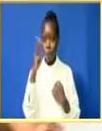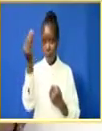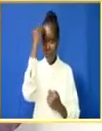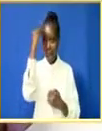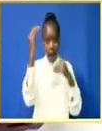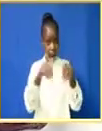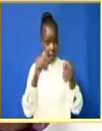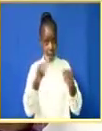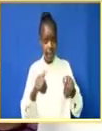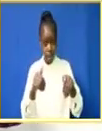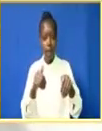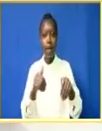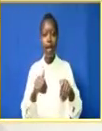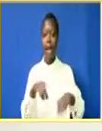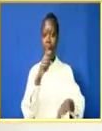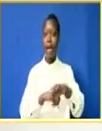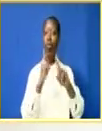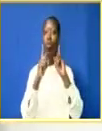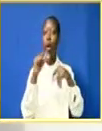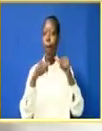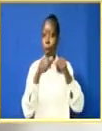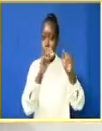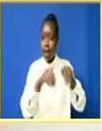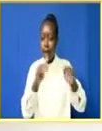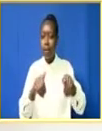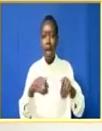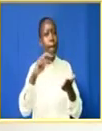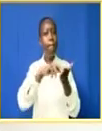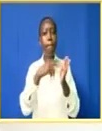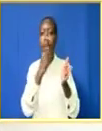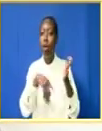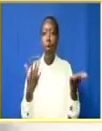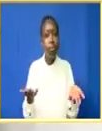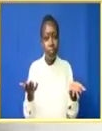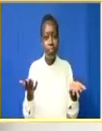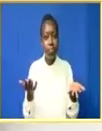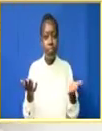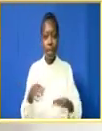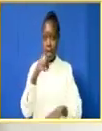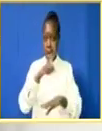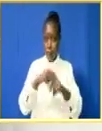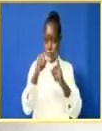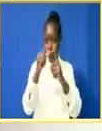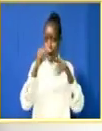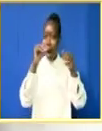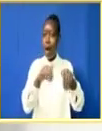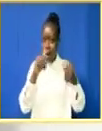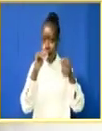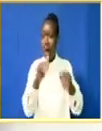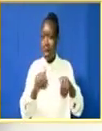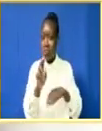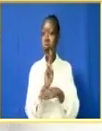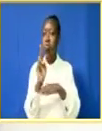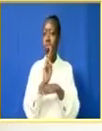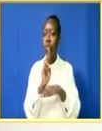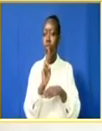6. And when you talk about agriculture, what is agriculture? When the word agriculture comes in, is said, what